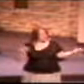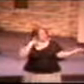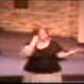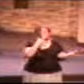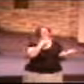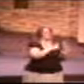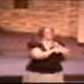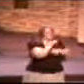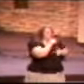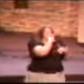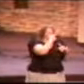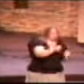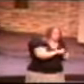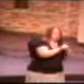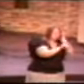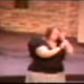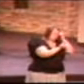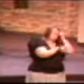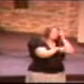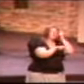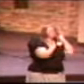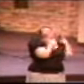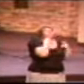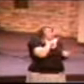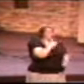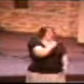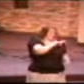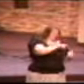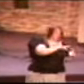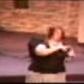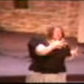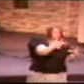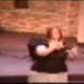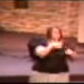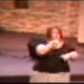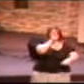not interested in your loyalty to a religion he's interested in your allegiance